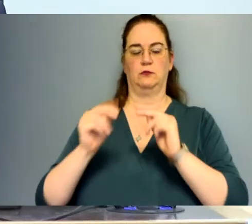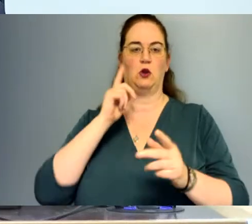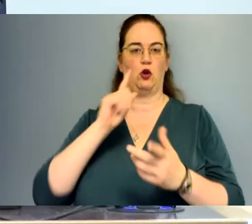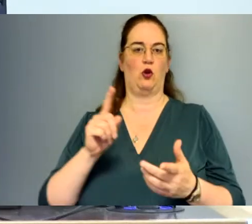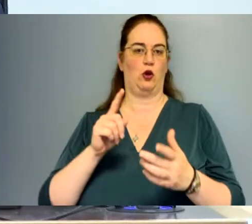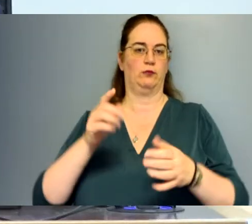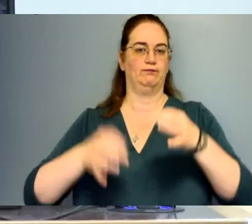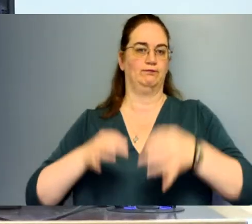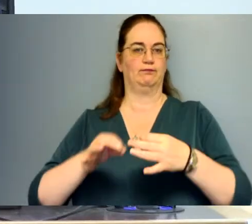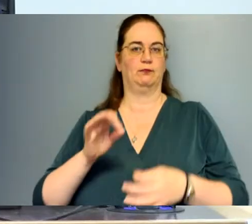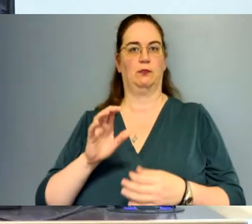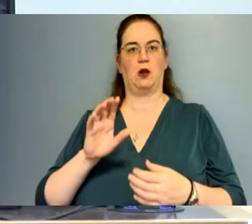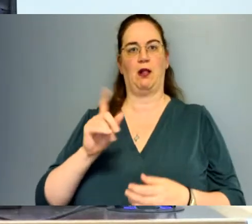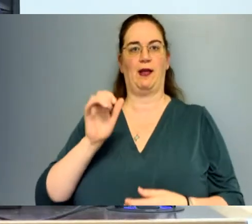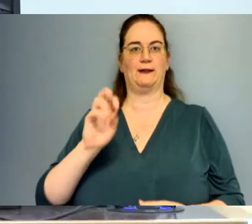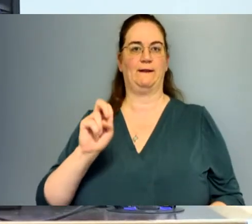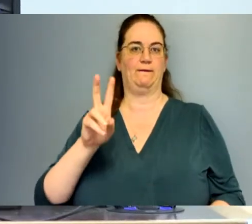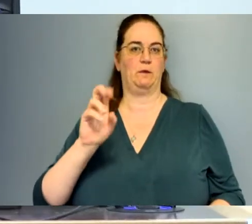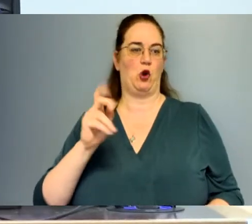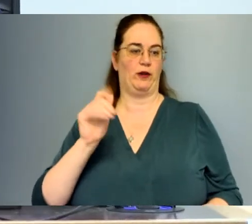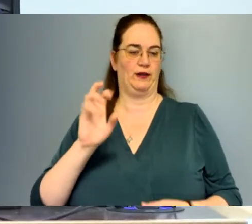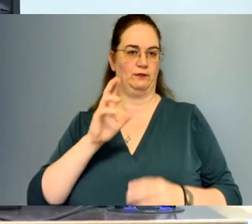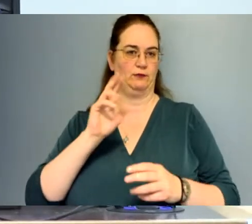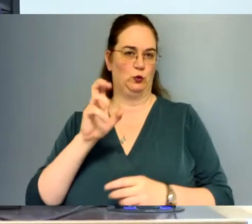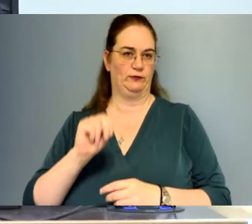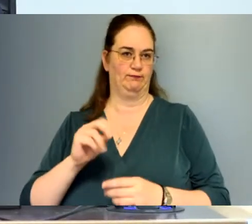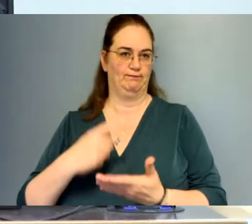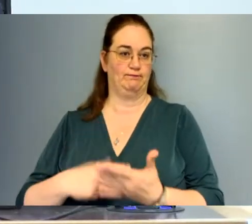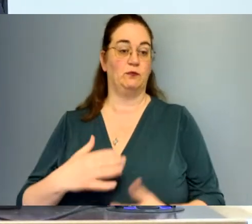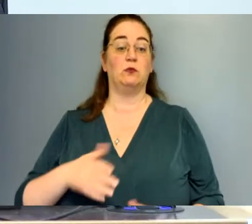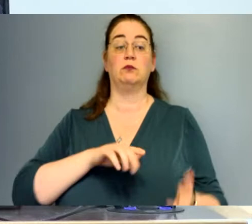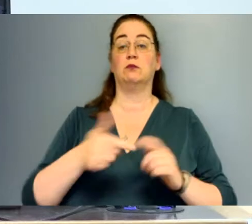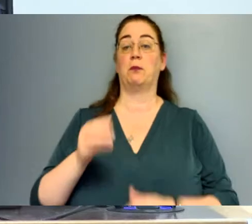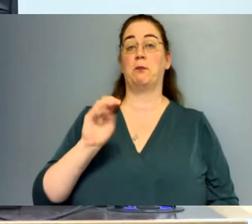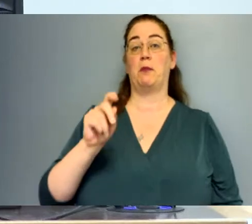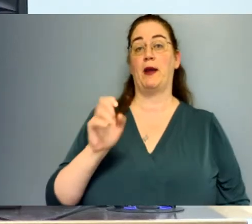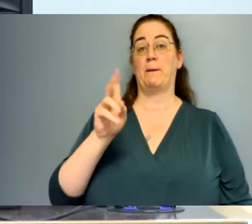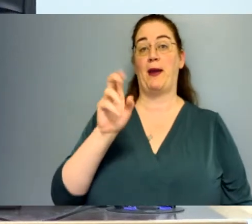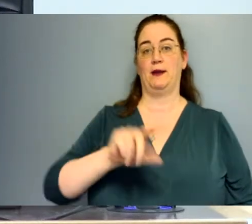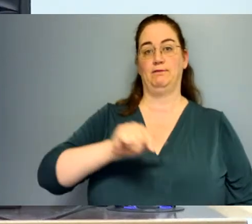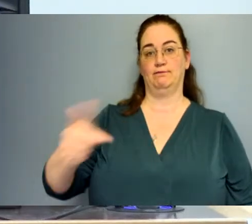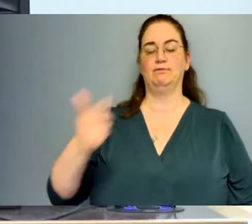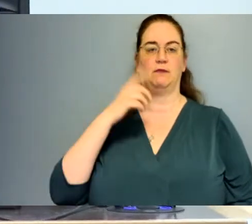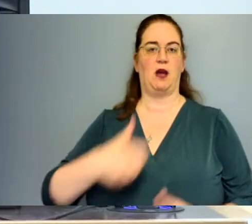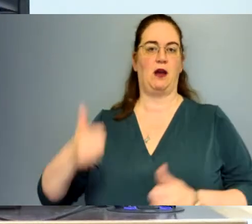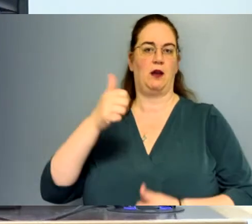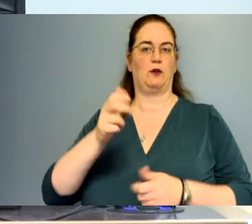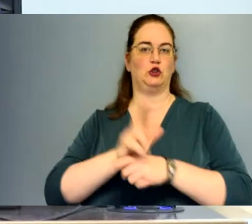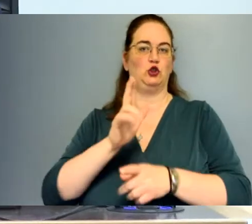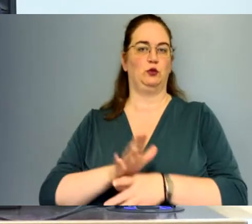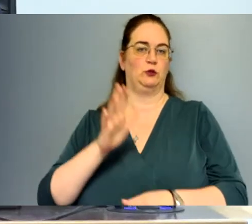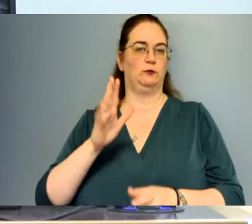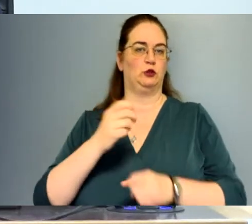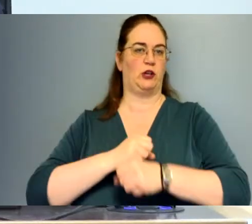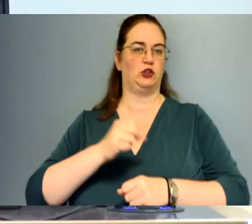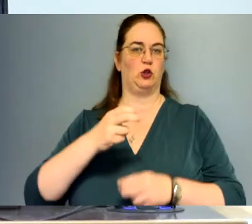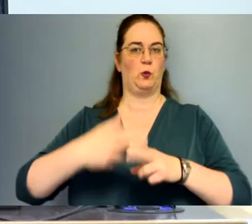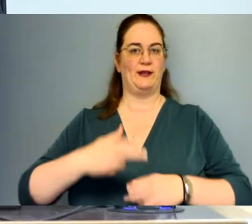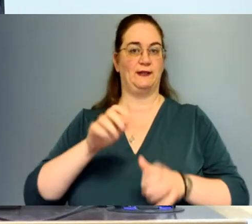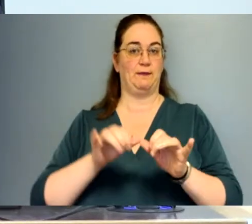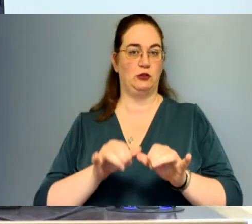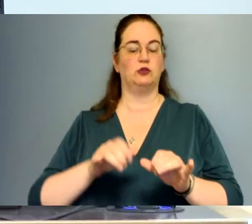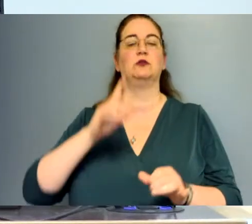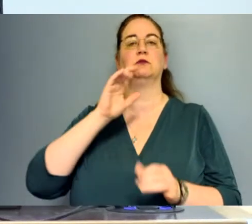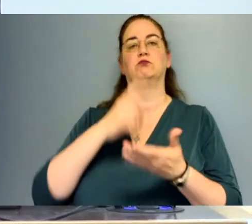Commissioner, I hope to yield the balance of my time to Mike Bannon, who's our head of consumer protection and weights and measures, to talk about some of the